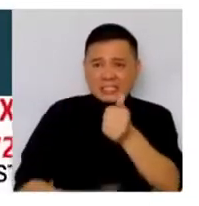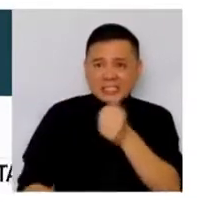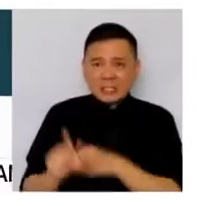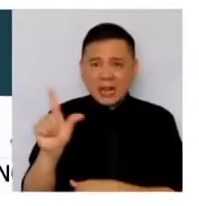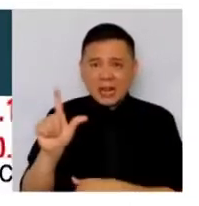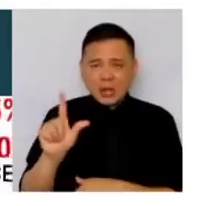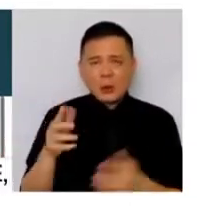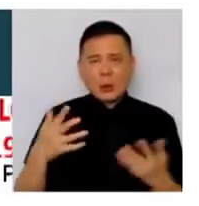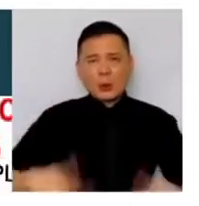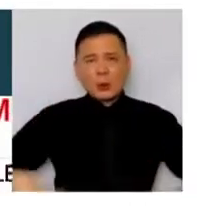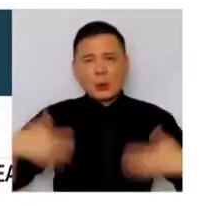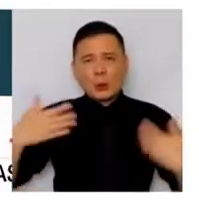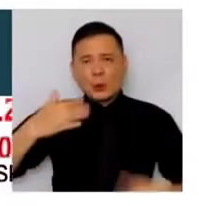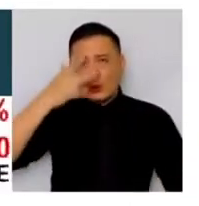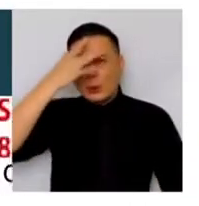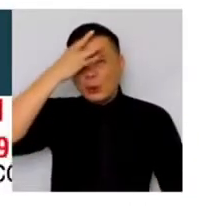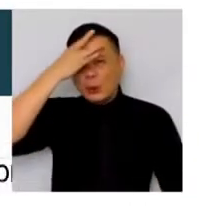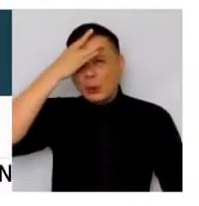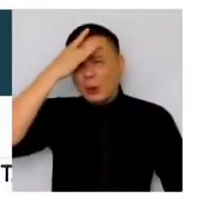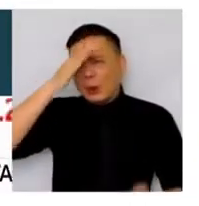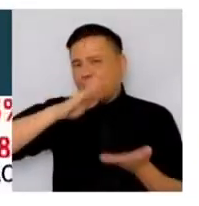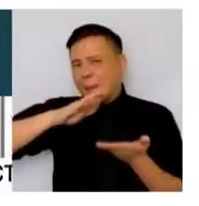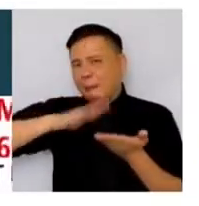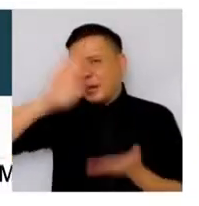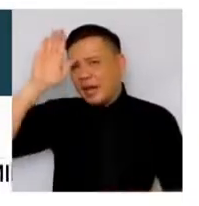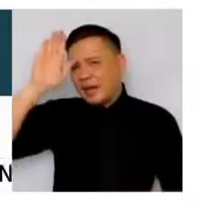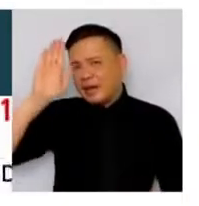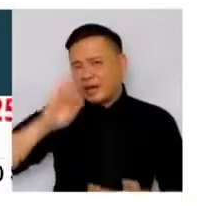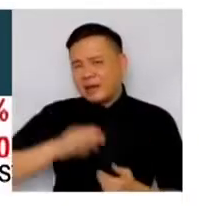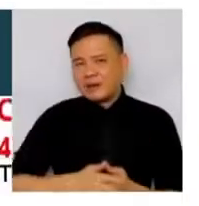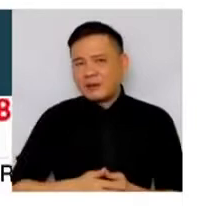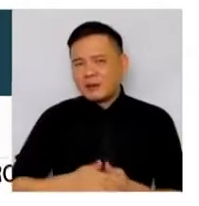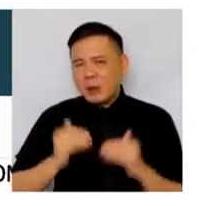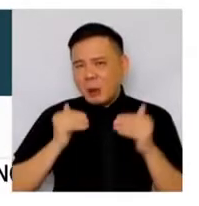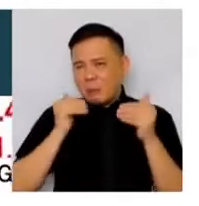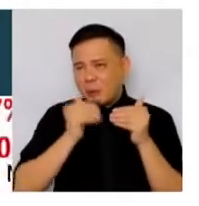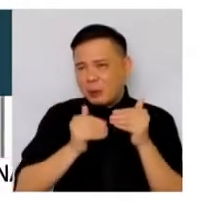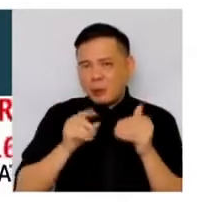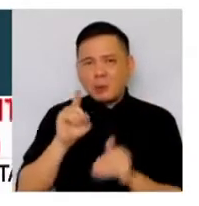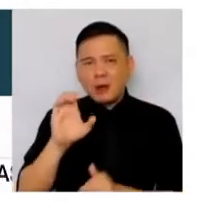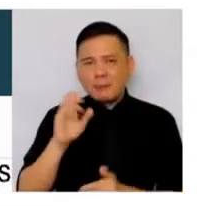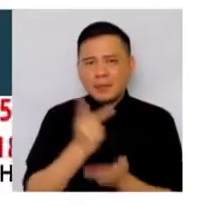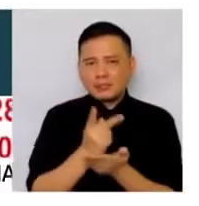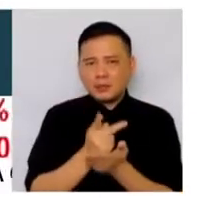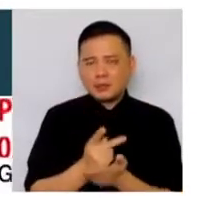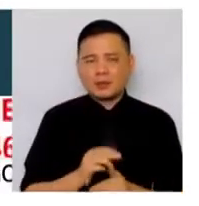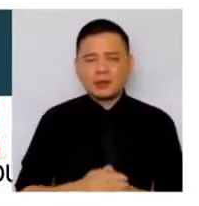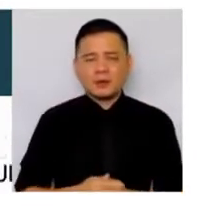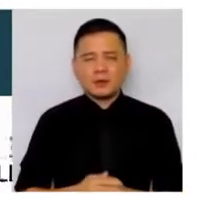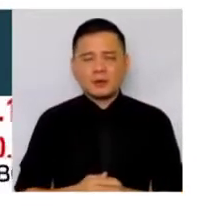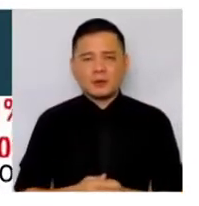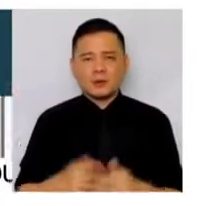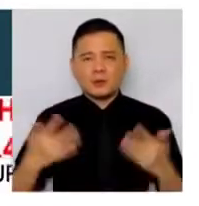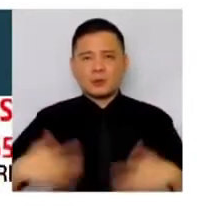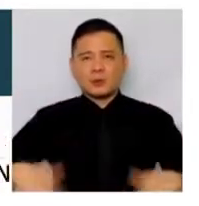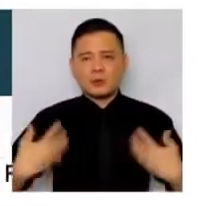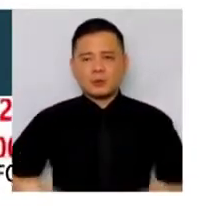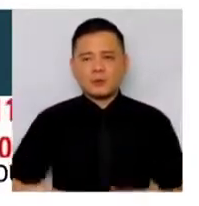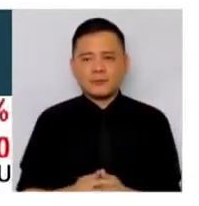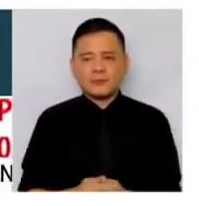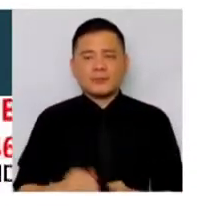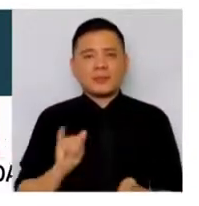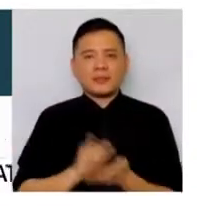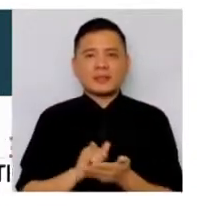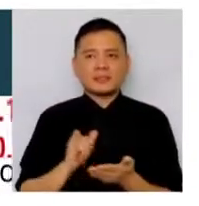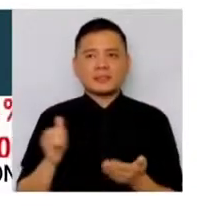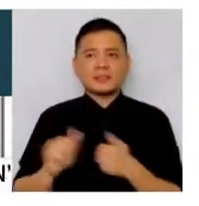sake. It's only a whisper towards 100, isn't it? Yeah, that's the major